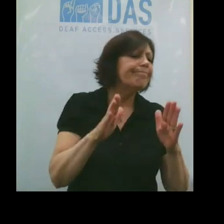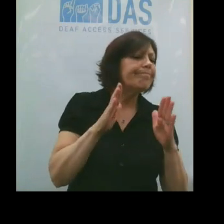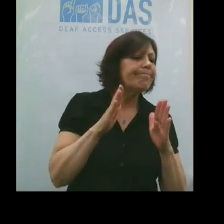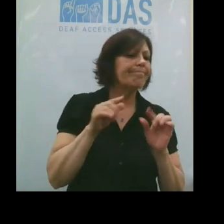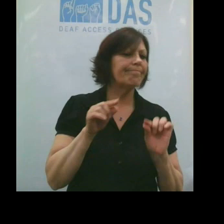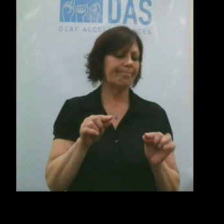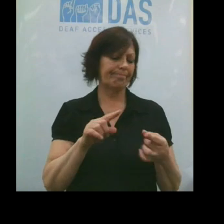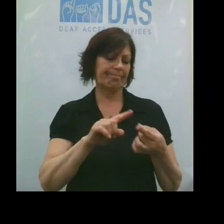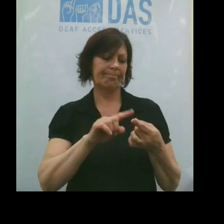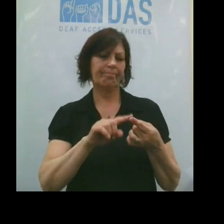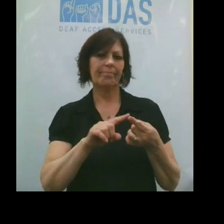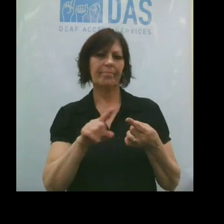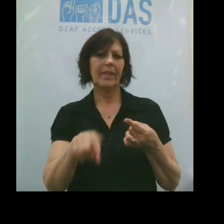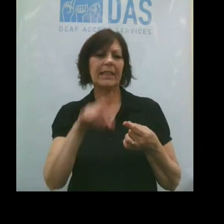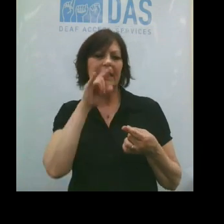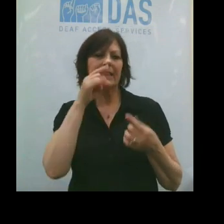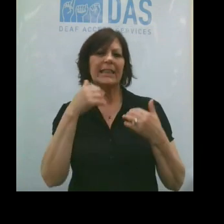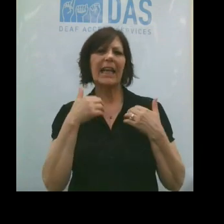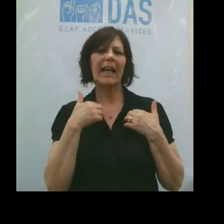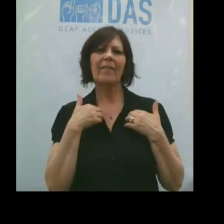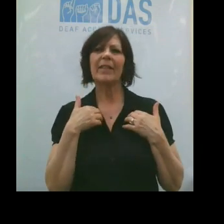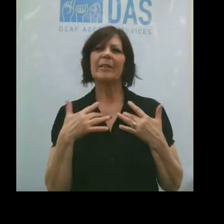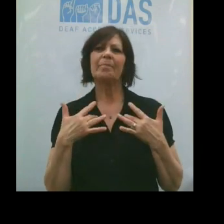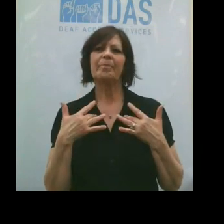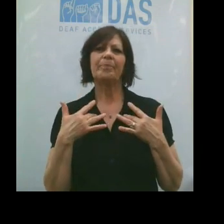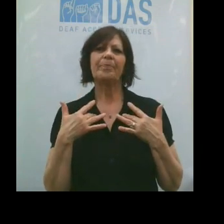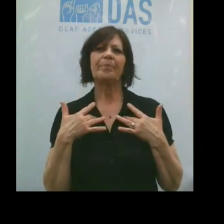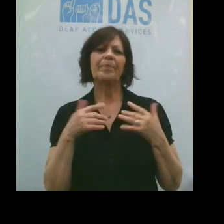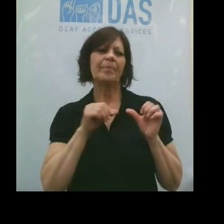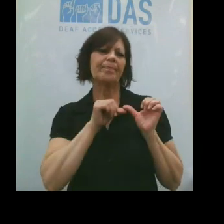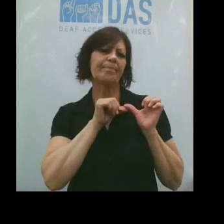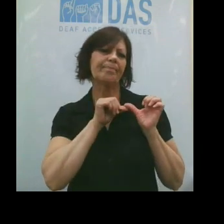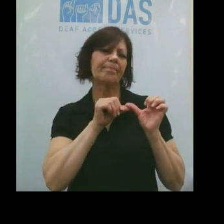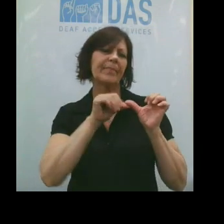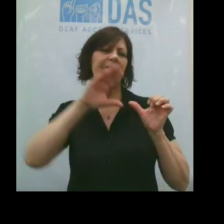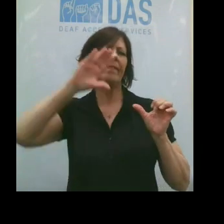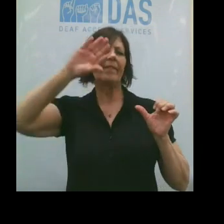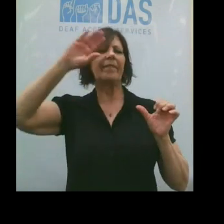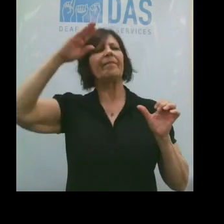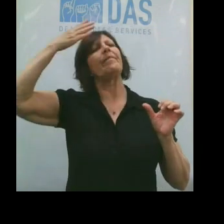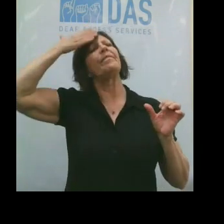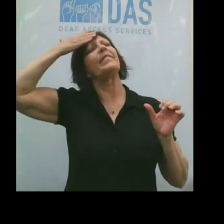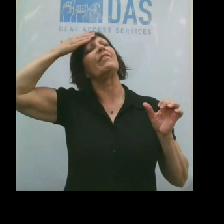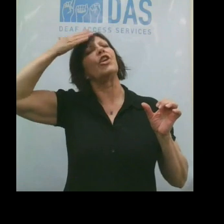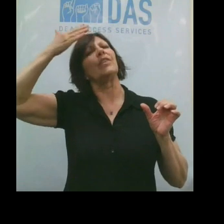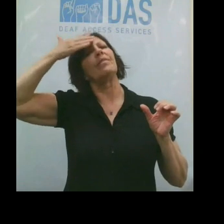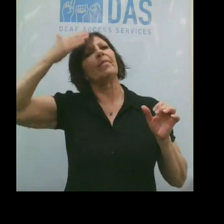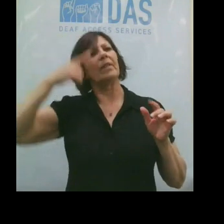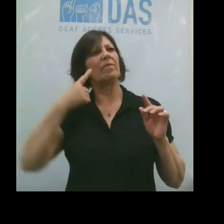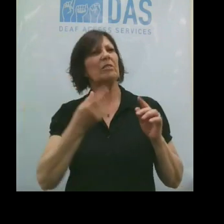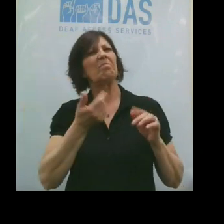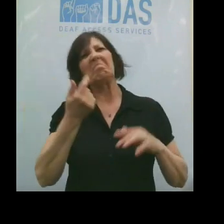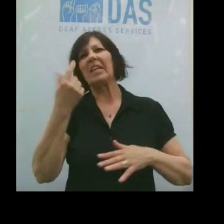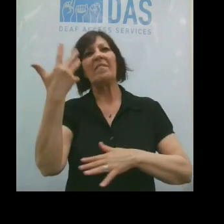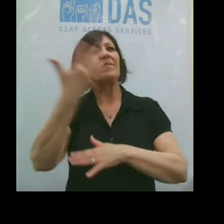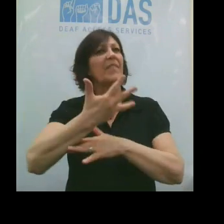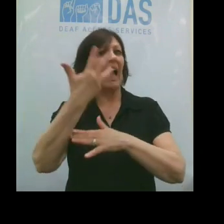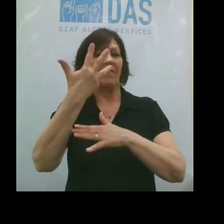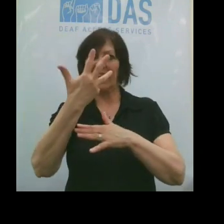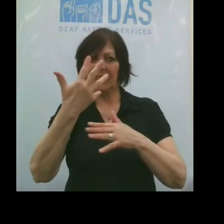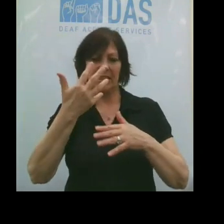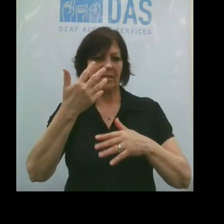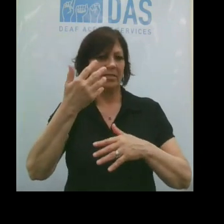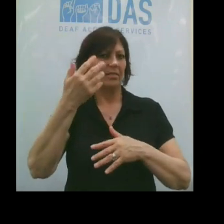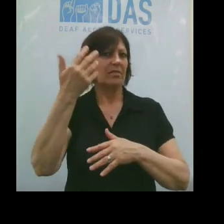for are these kids have usually a prolonged fever, so for fever for several days, usually 5 days or more,